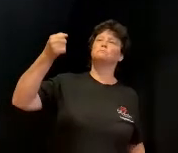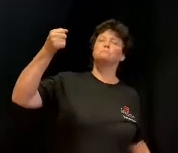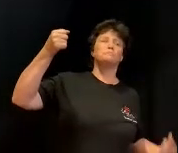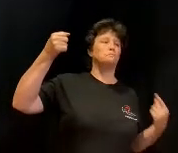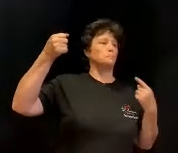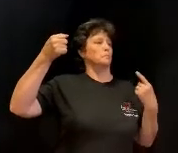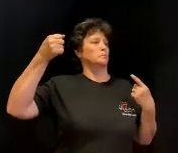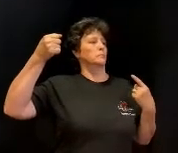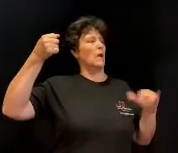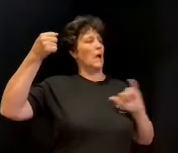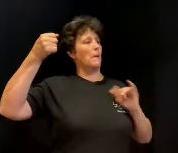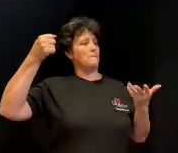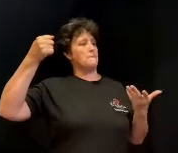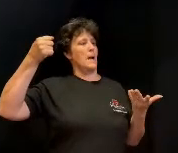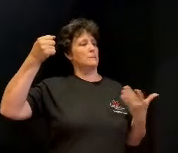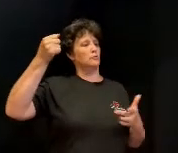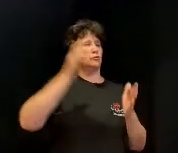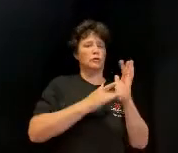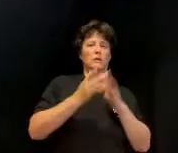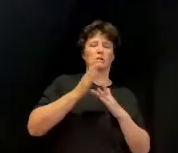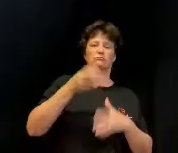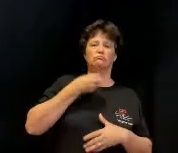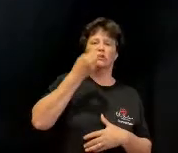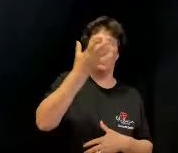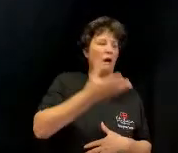on a street corner yelling at people.